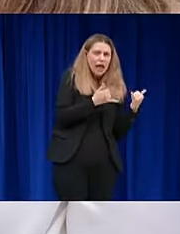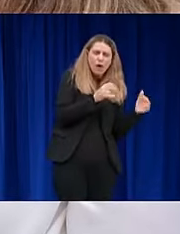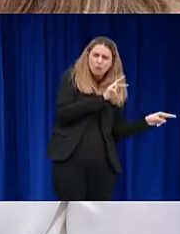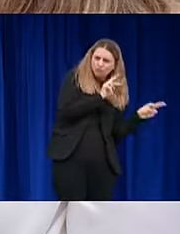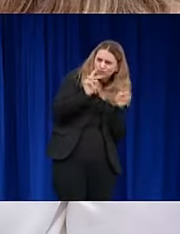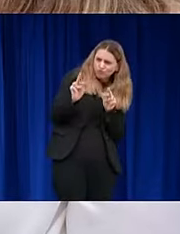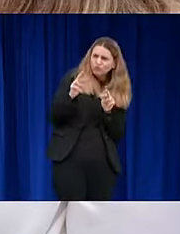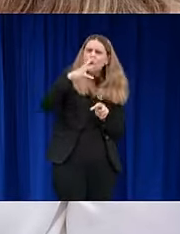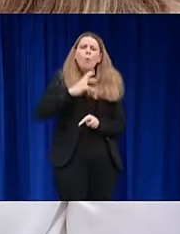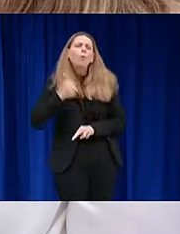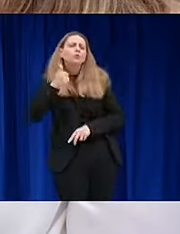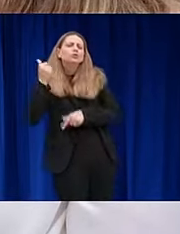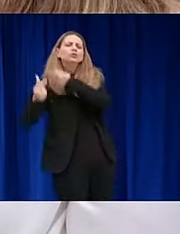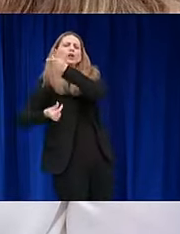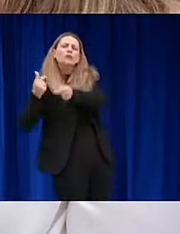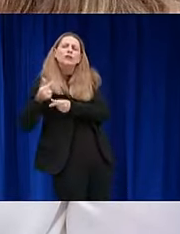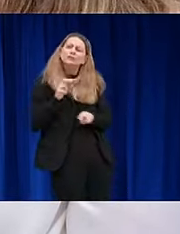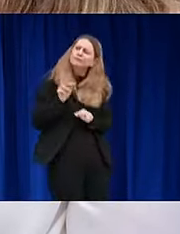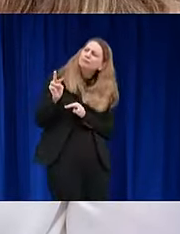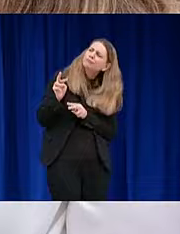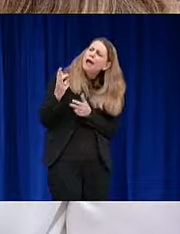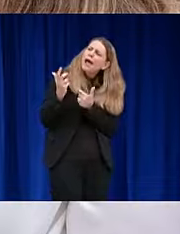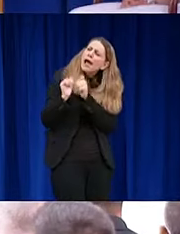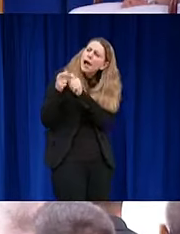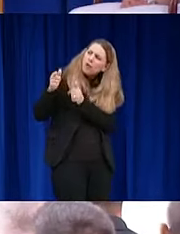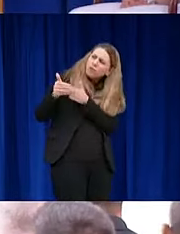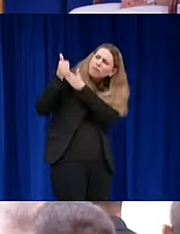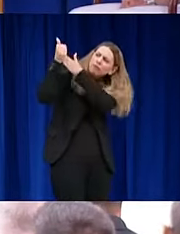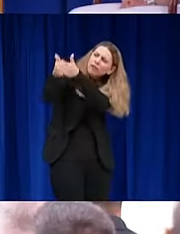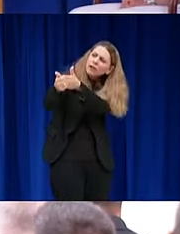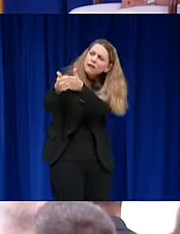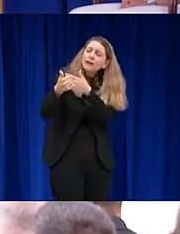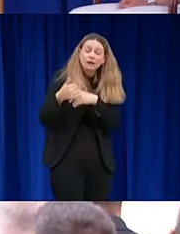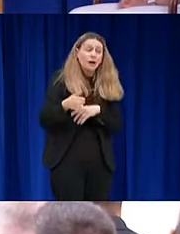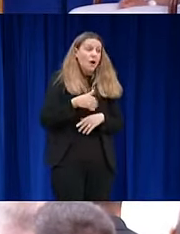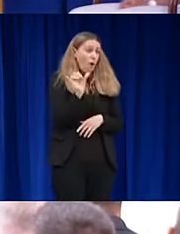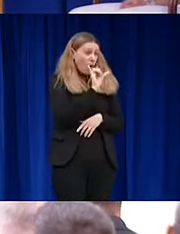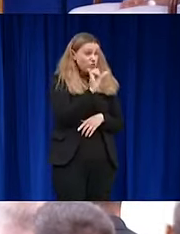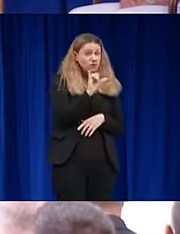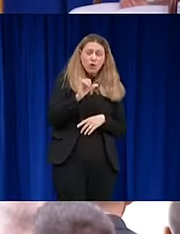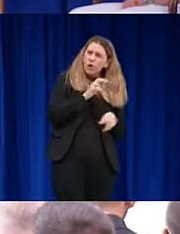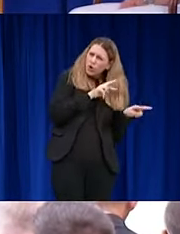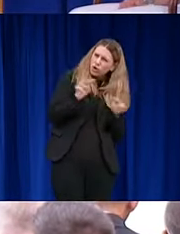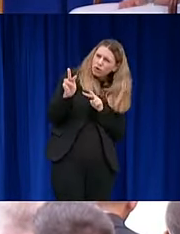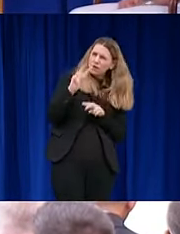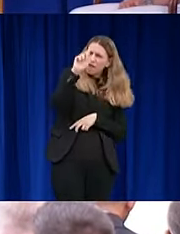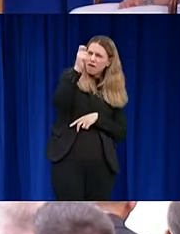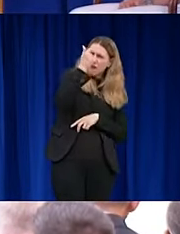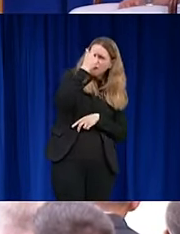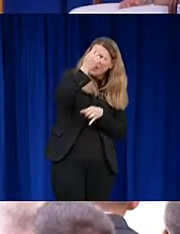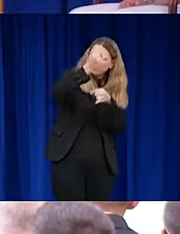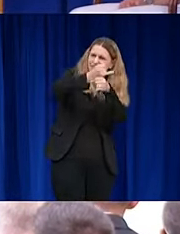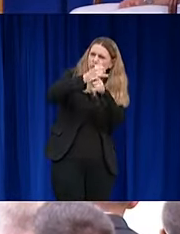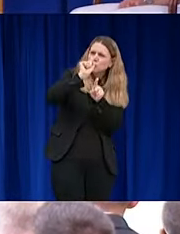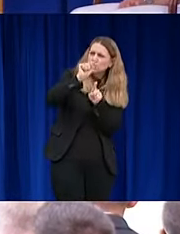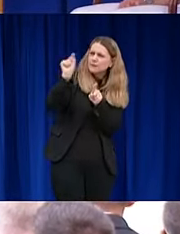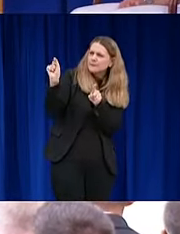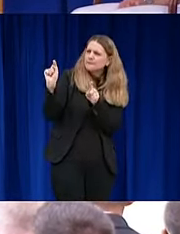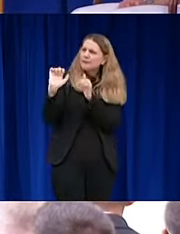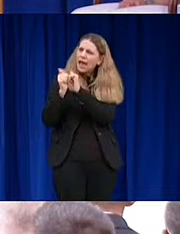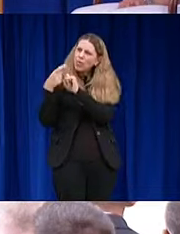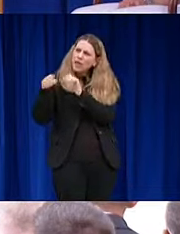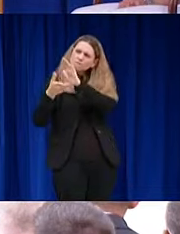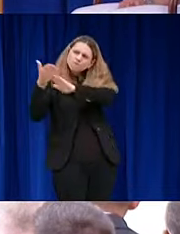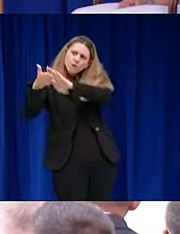at how we lead. They're especially looking to governmental institutions and those who lead them. As younger generations, it turns